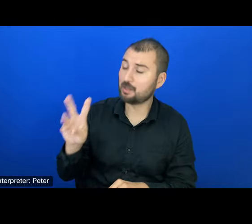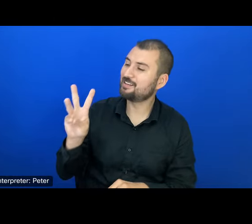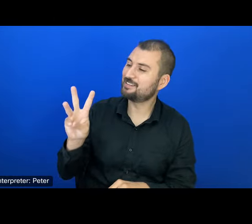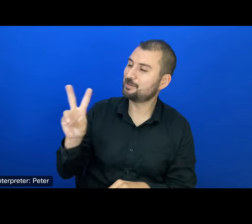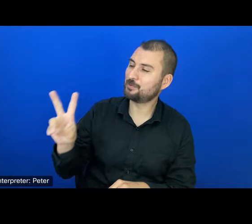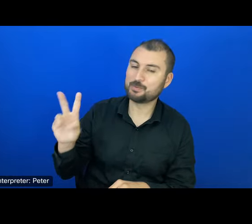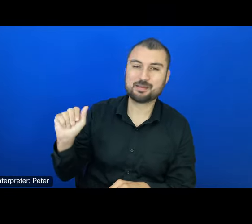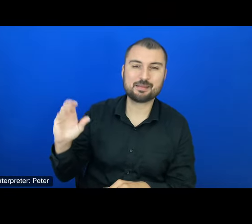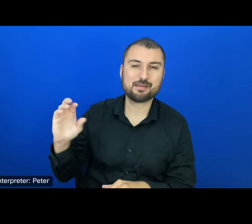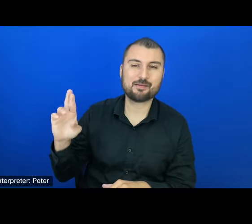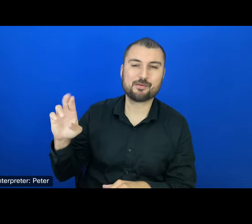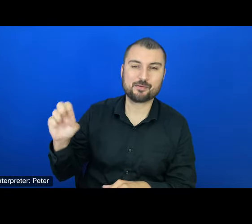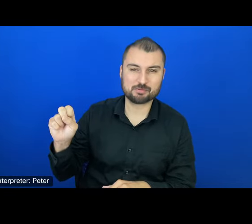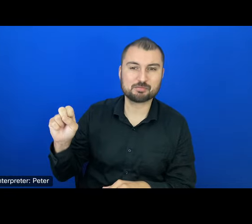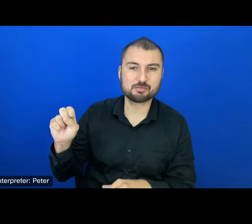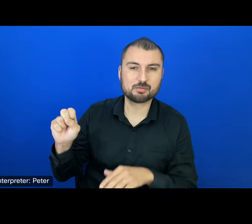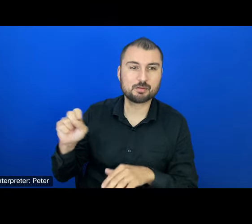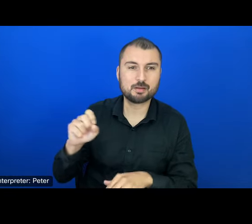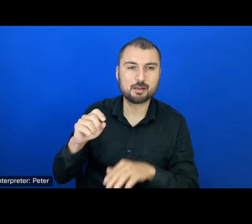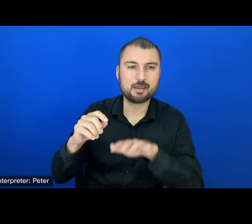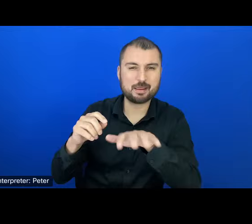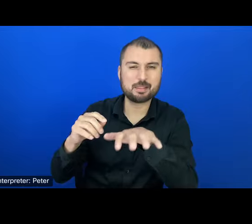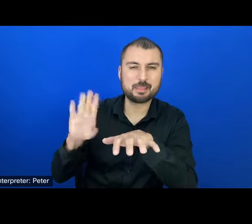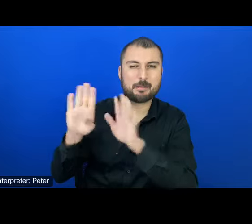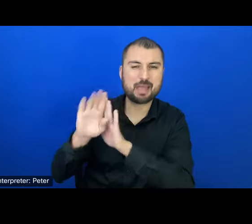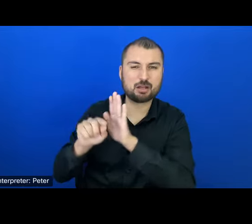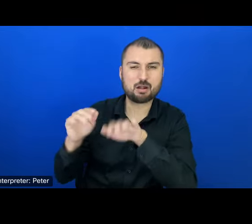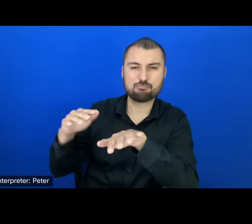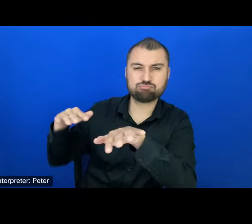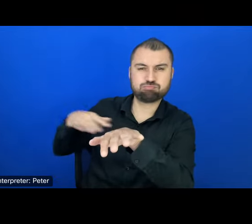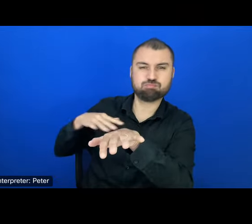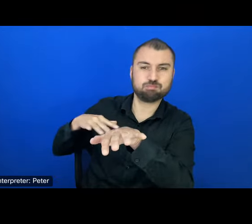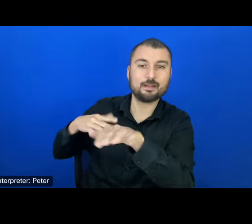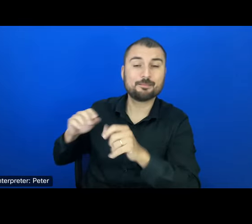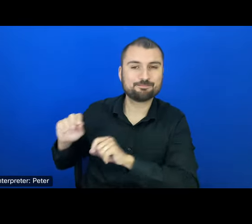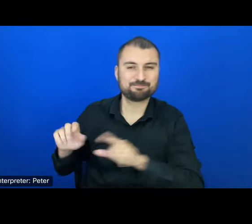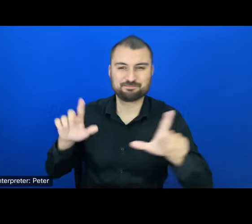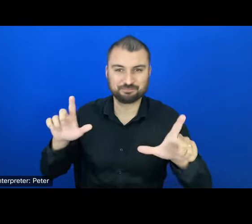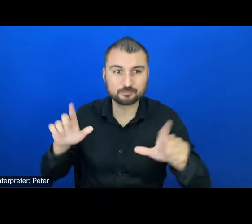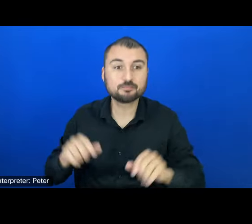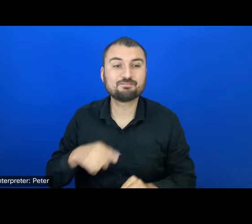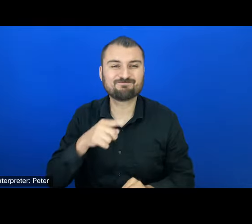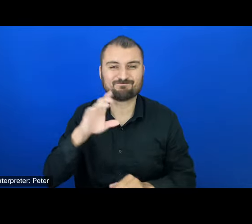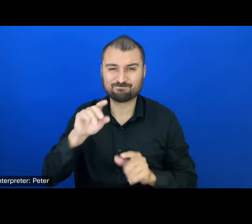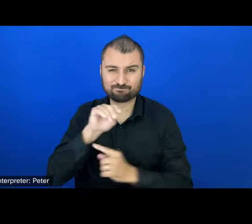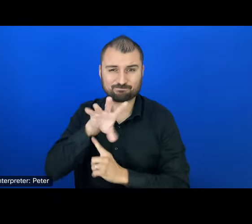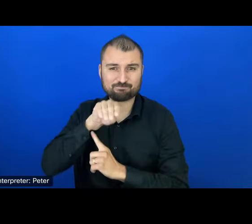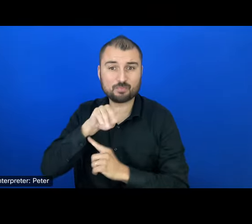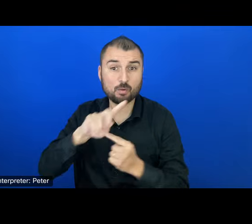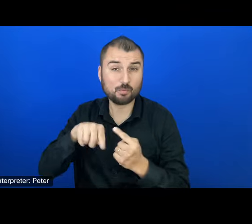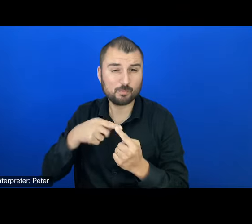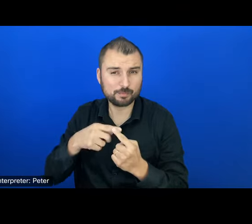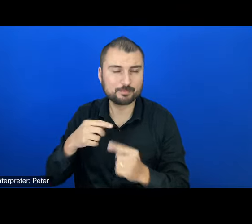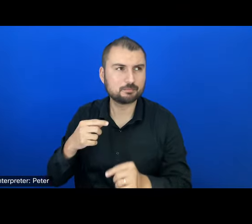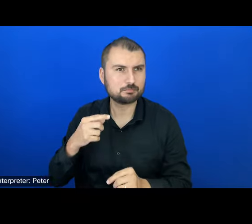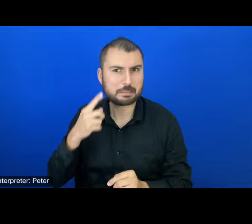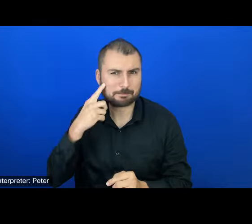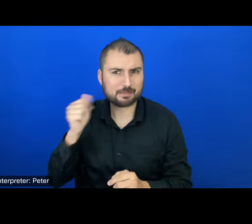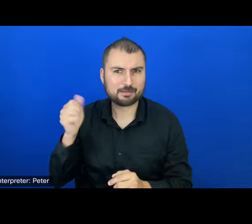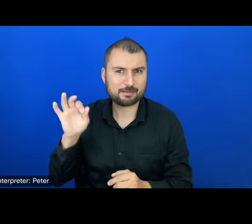photo. So in, next slide. That picture was taken in 1911, I believe.